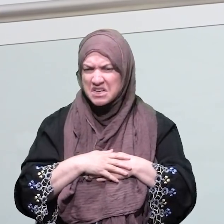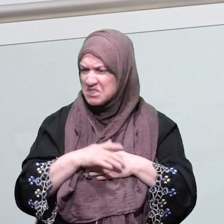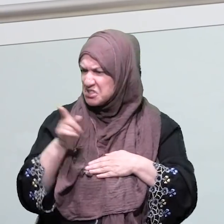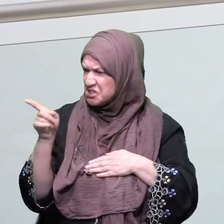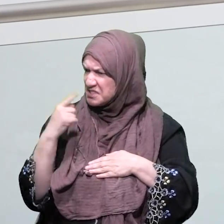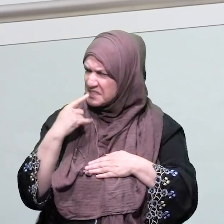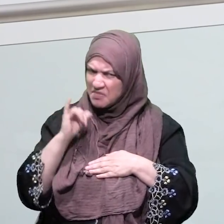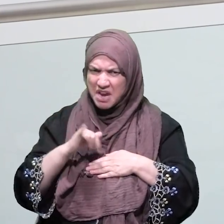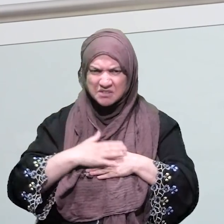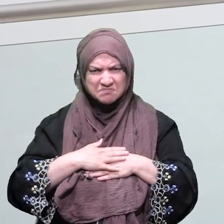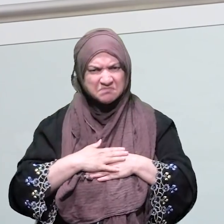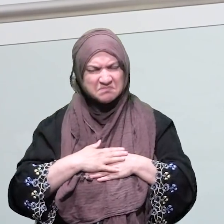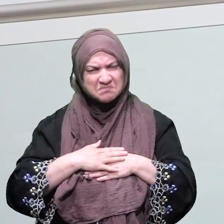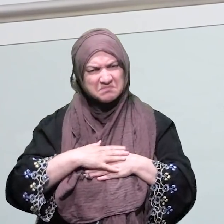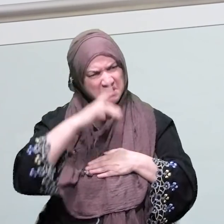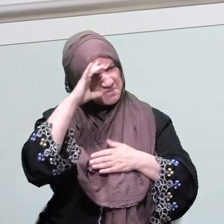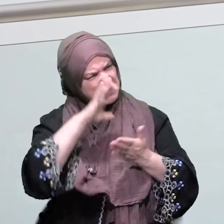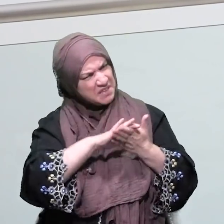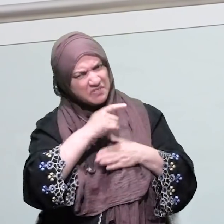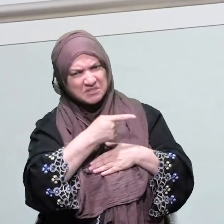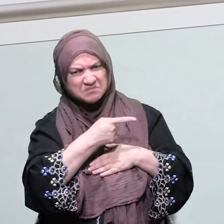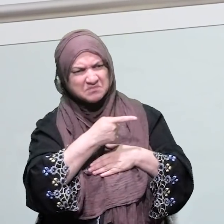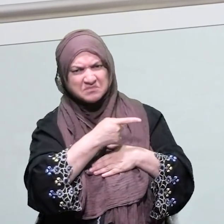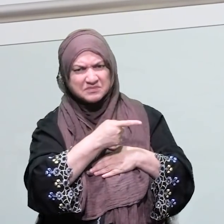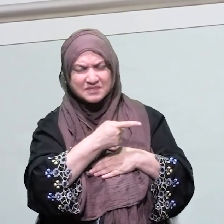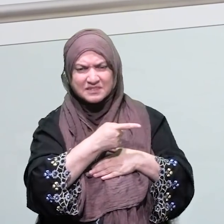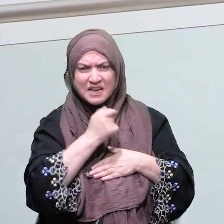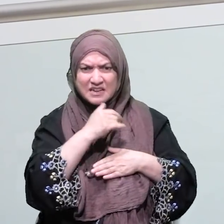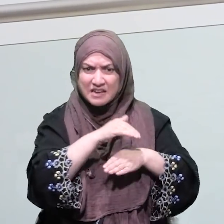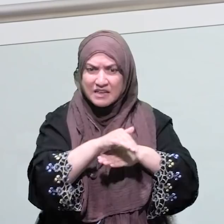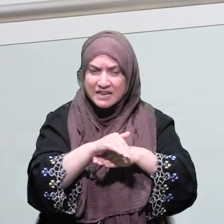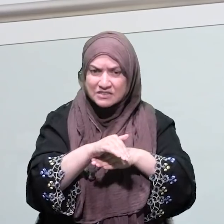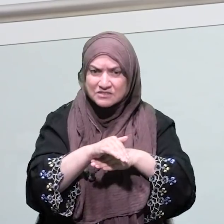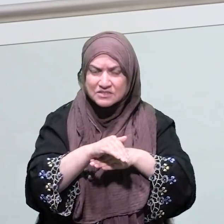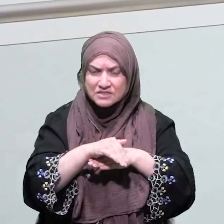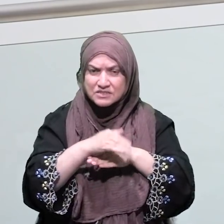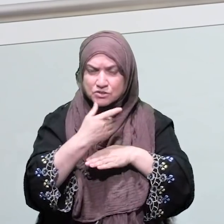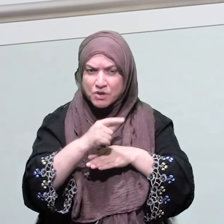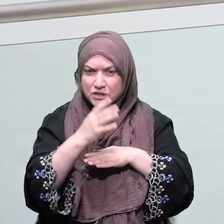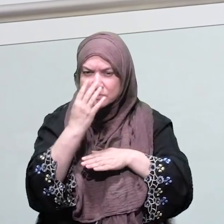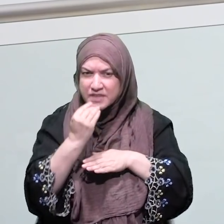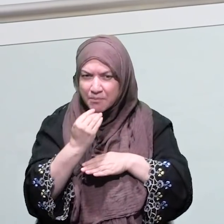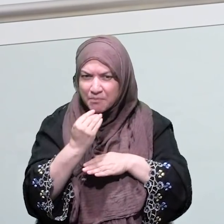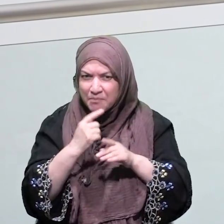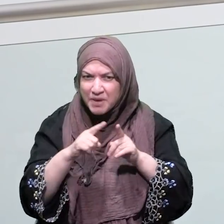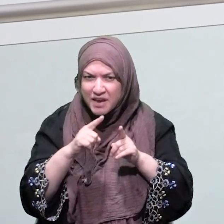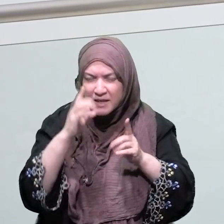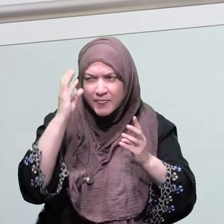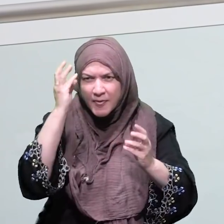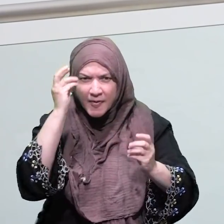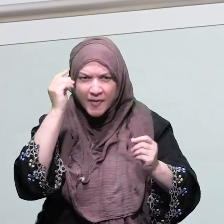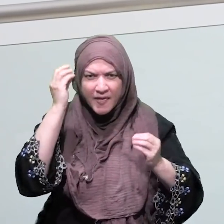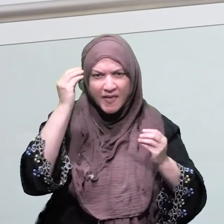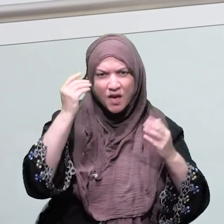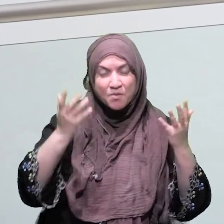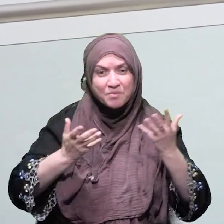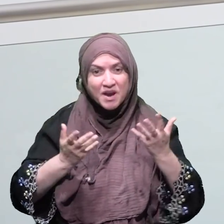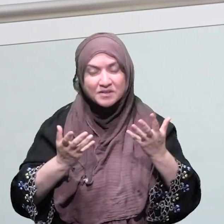night and you're boiling. Listen to this narration. Abu Umama radiallahu anhu narrates, and it's a sahih narration. He says, Inna